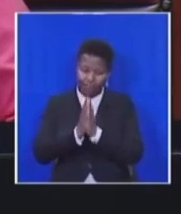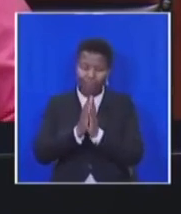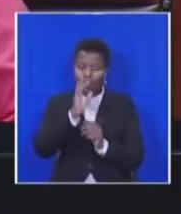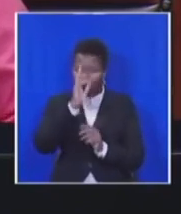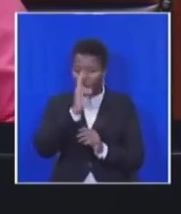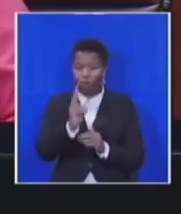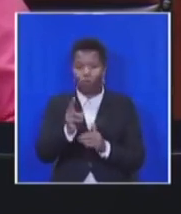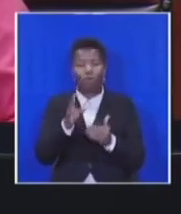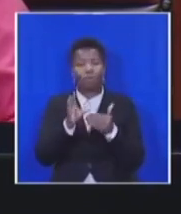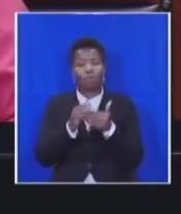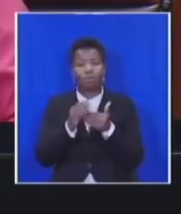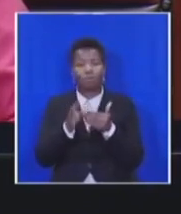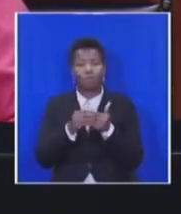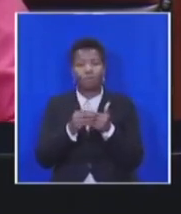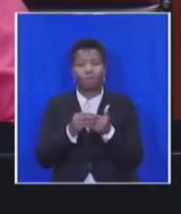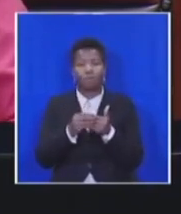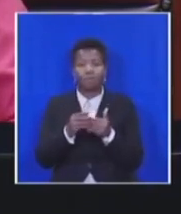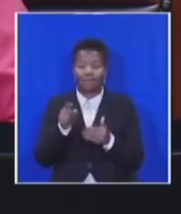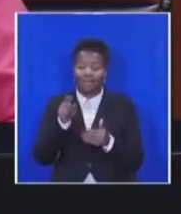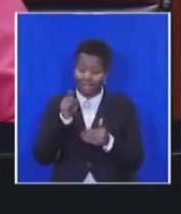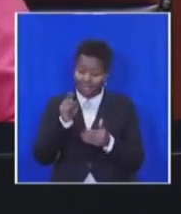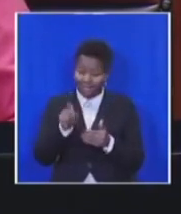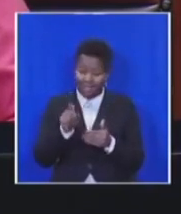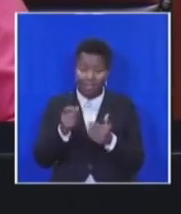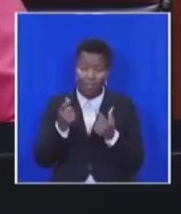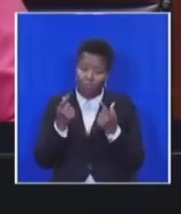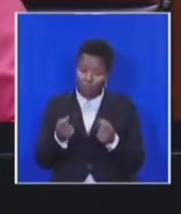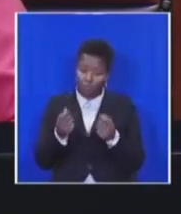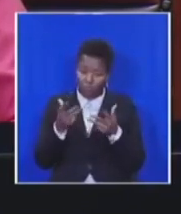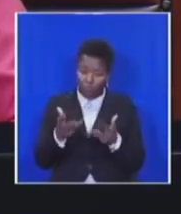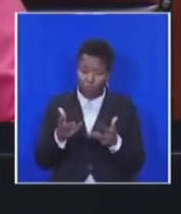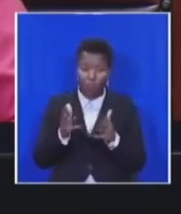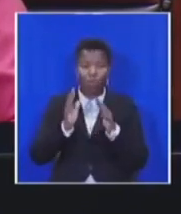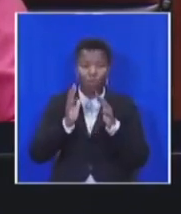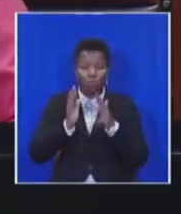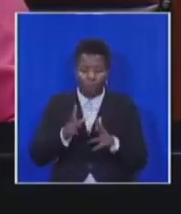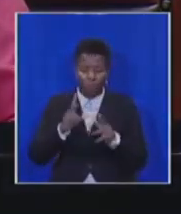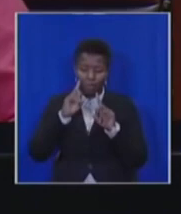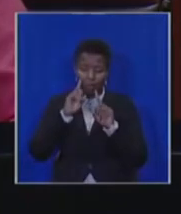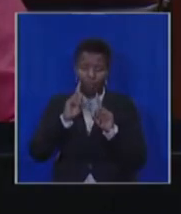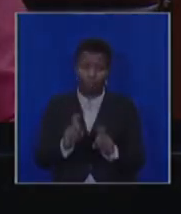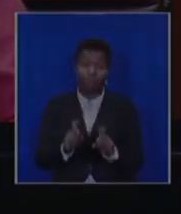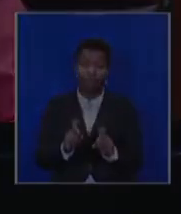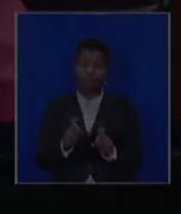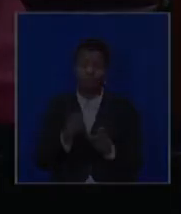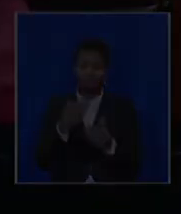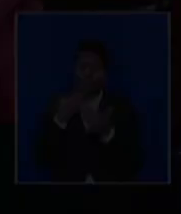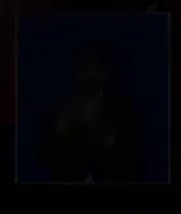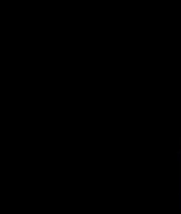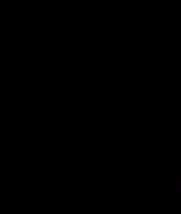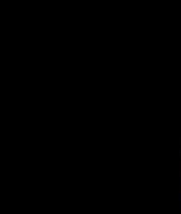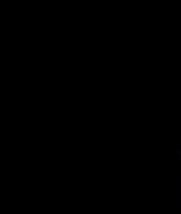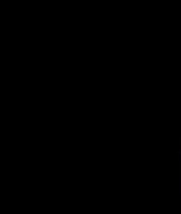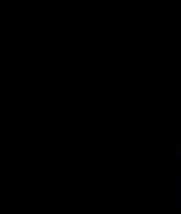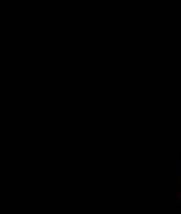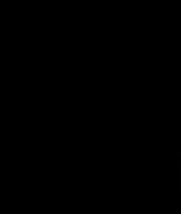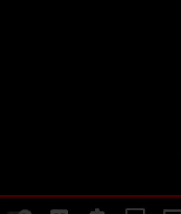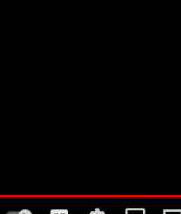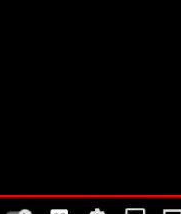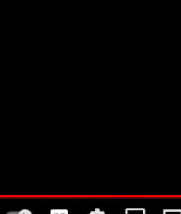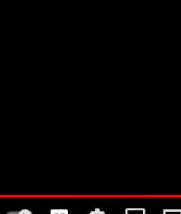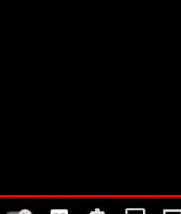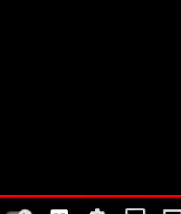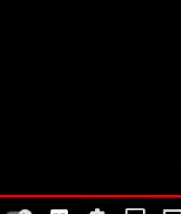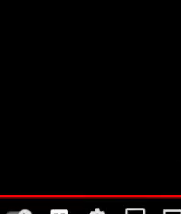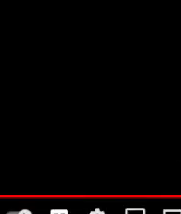members, that indeed. This particular behavior will be followed up. Thank you very much. Oh, she said she